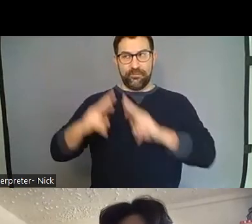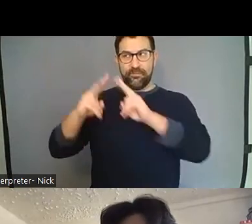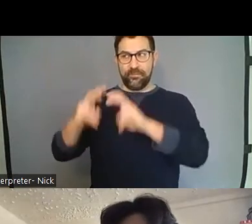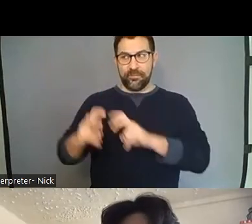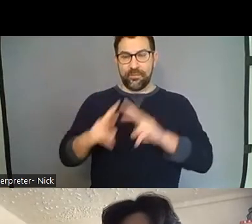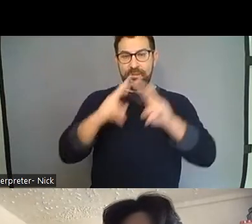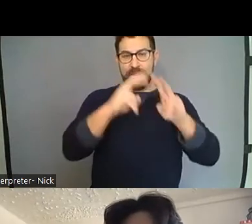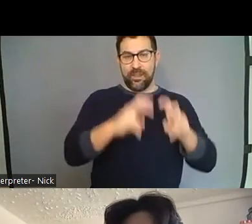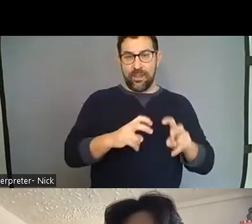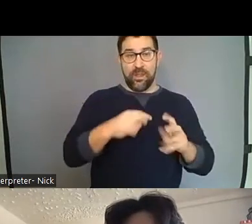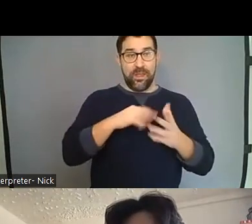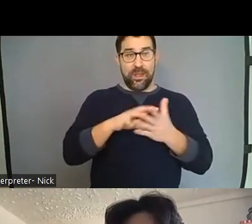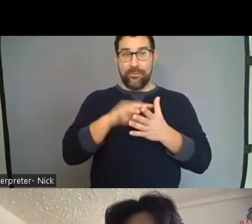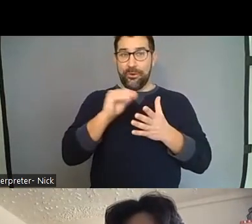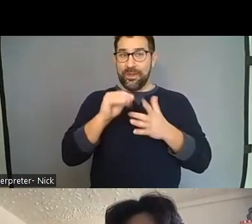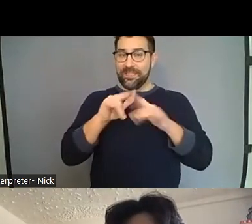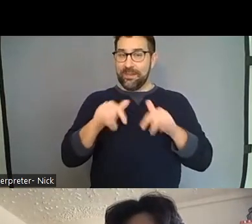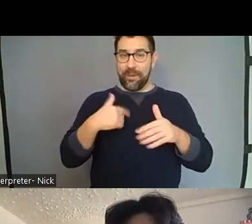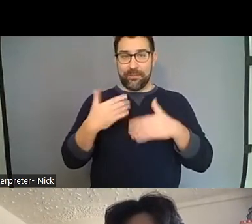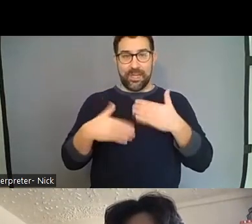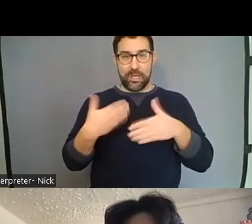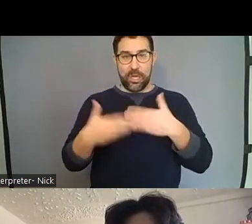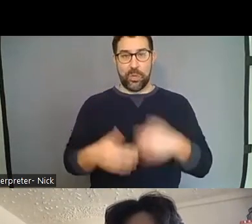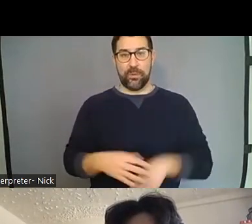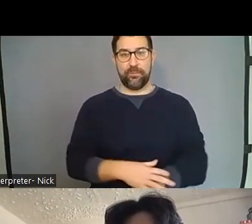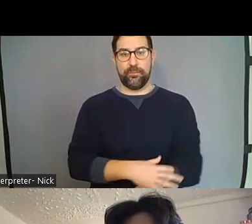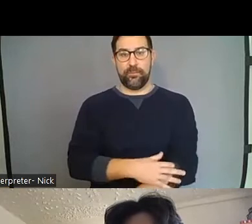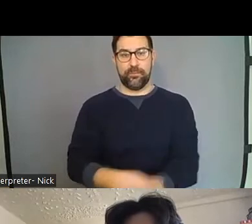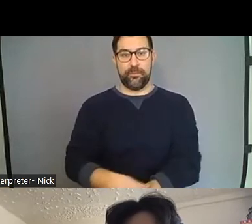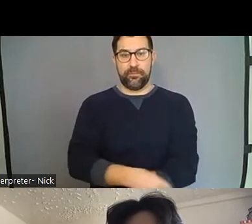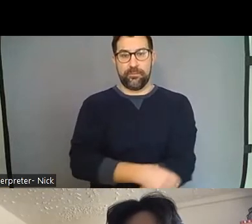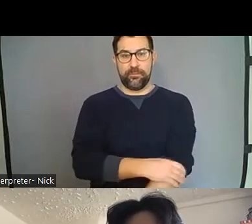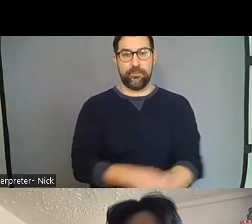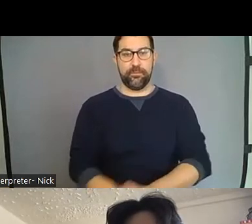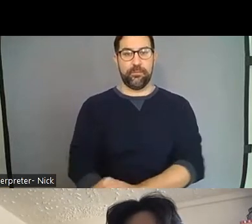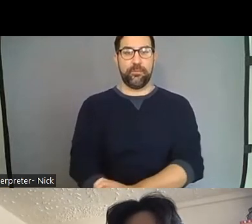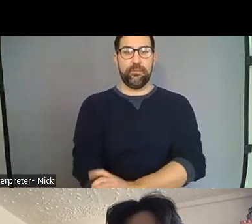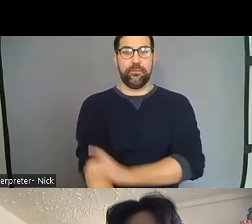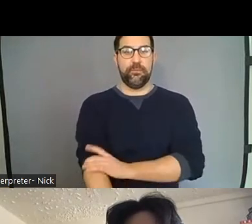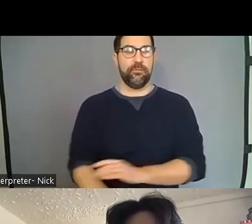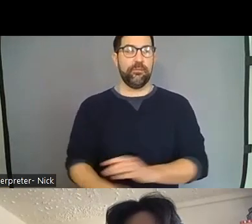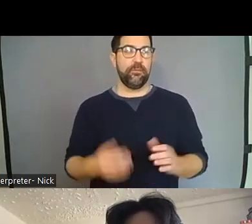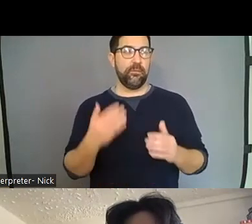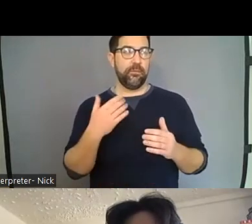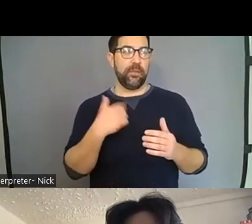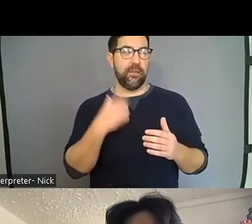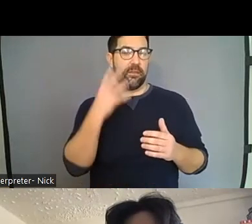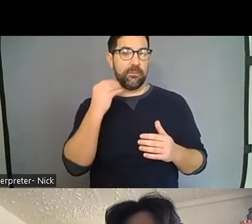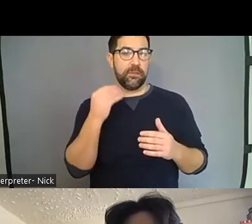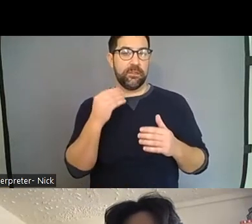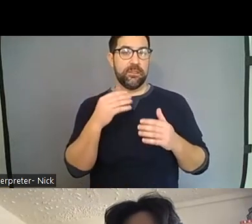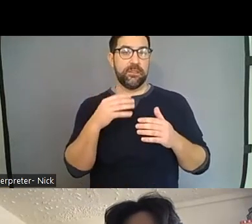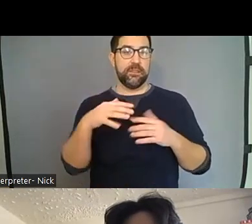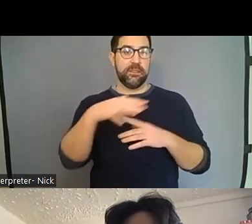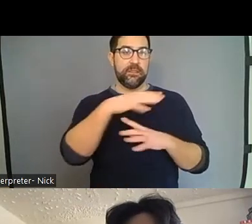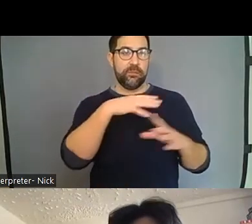I'm learning as I go. And from there, I've been in communal spaces where we'll talk about abolition